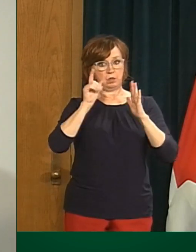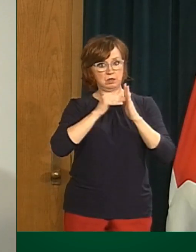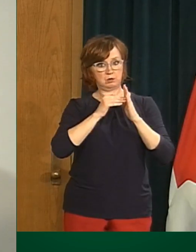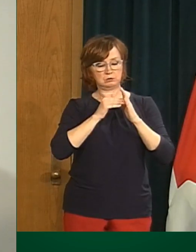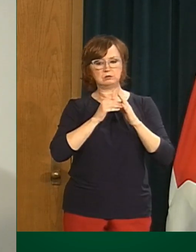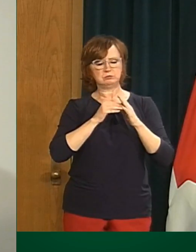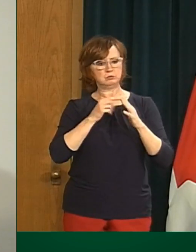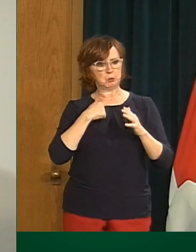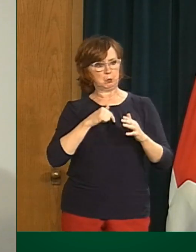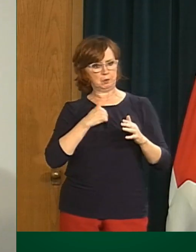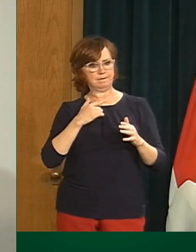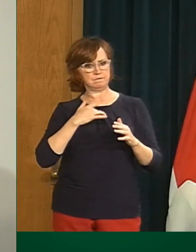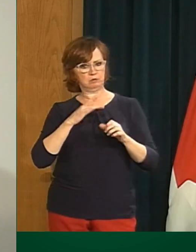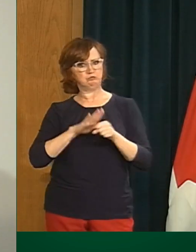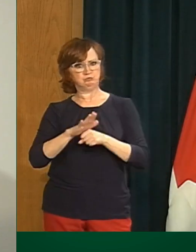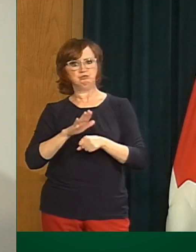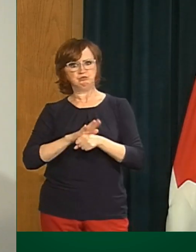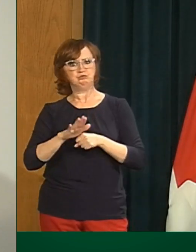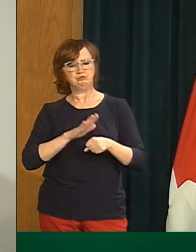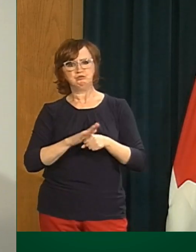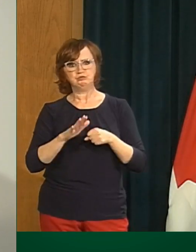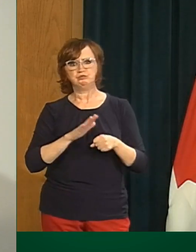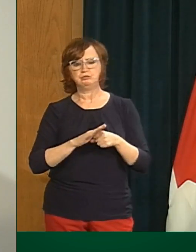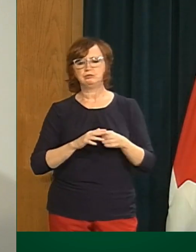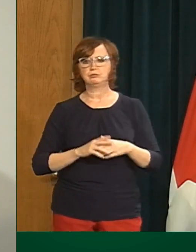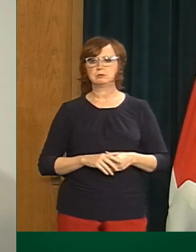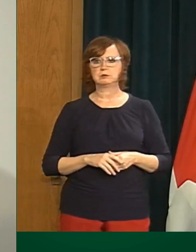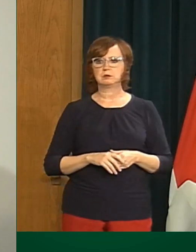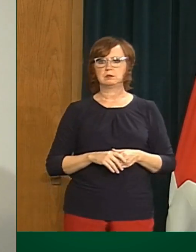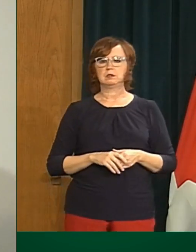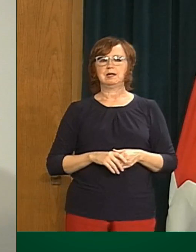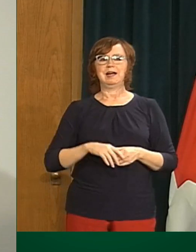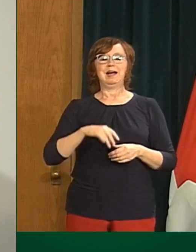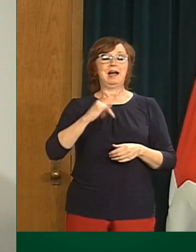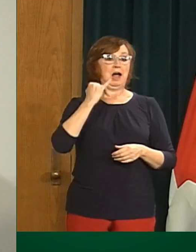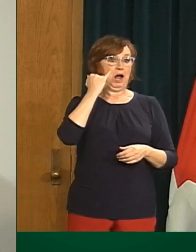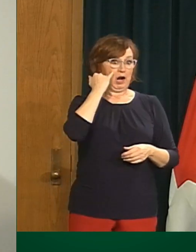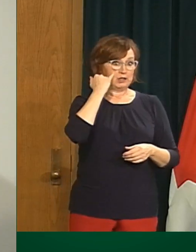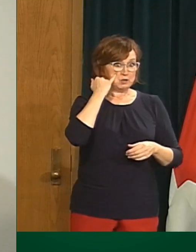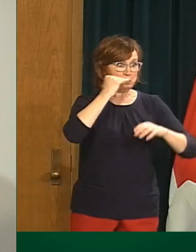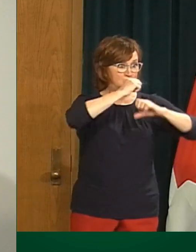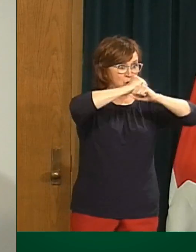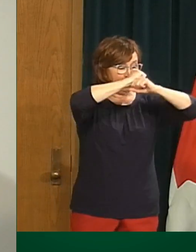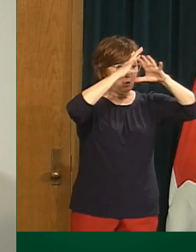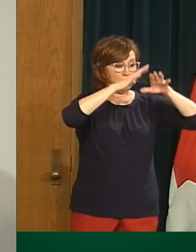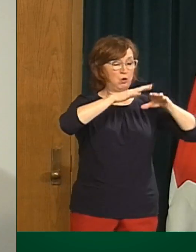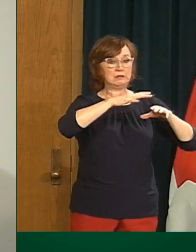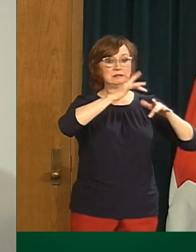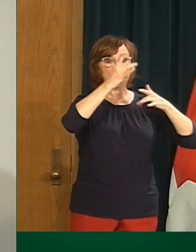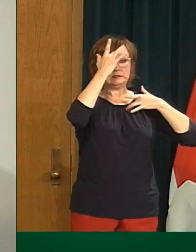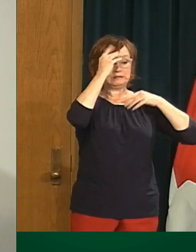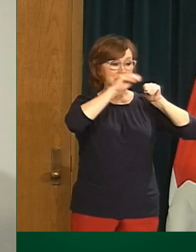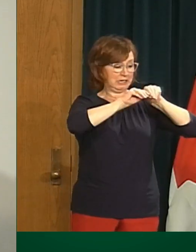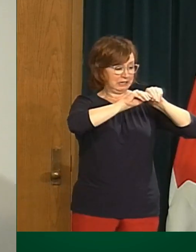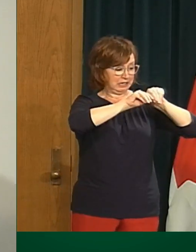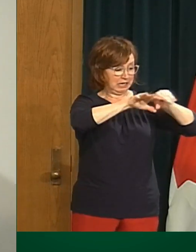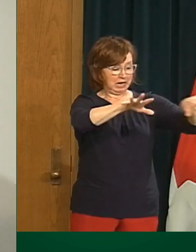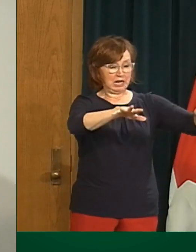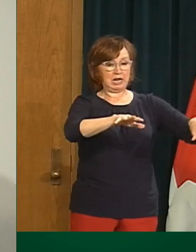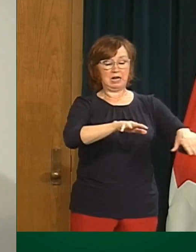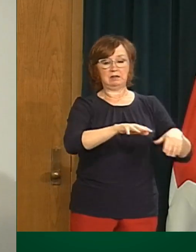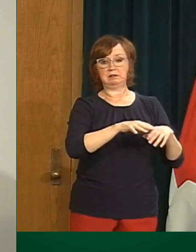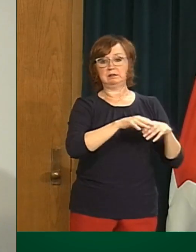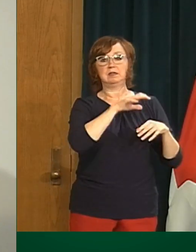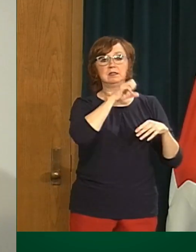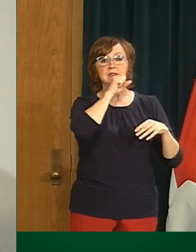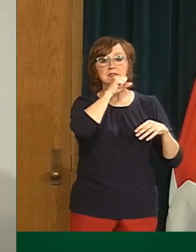But having said that, if there are settings like an outbreak in a long-term care facility, or like Dr. Zayed said that there's a cluster